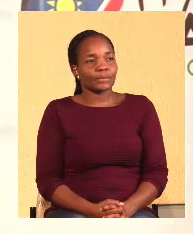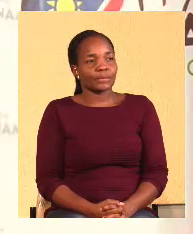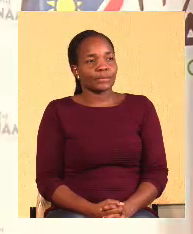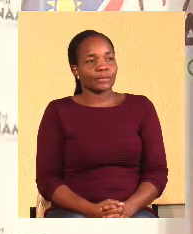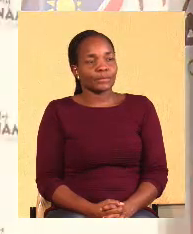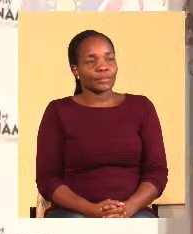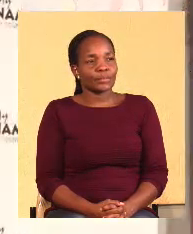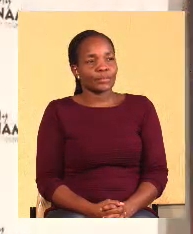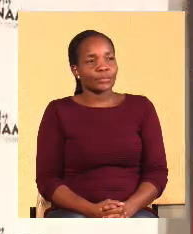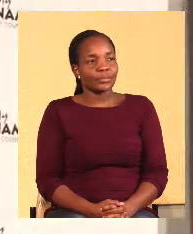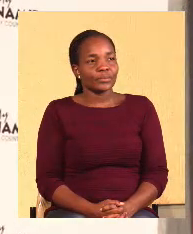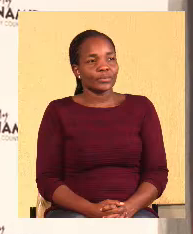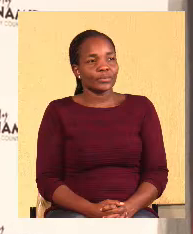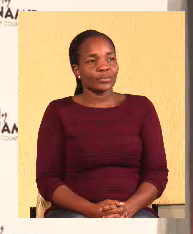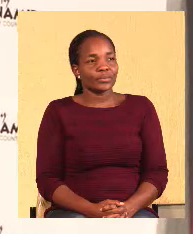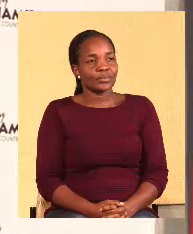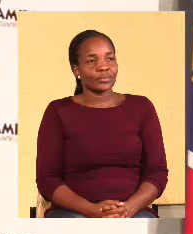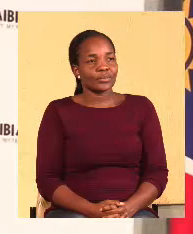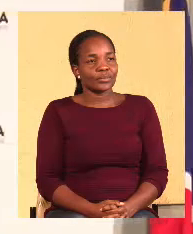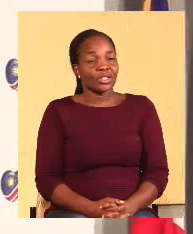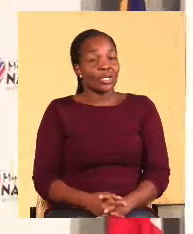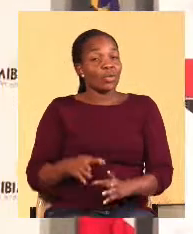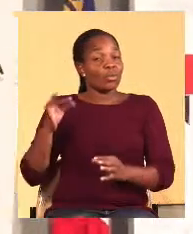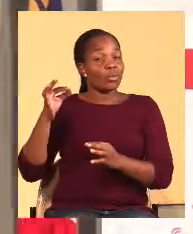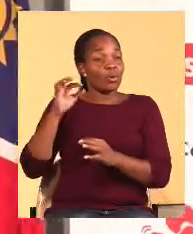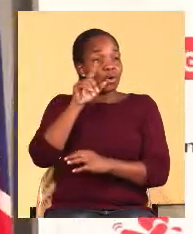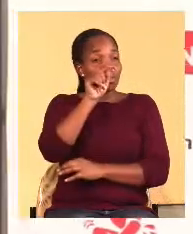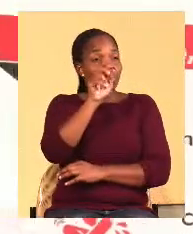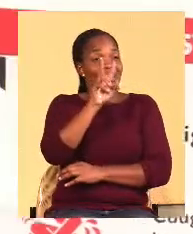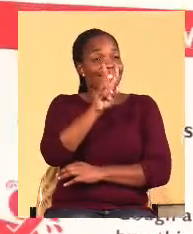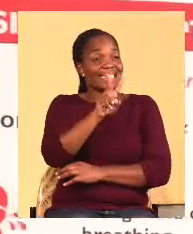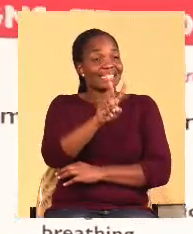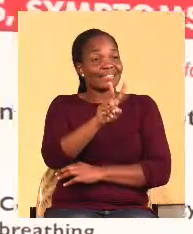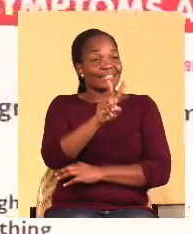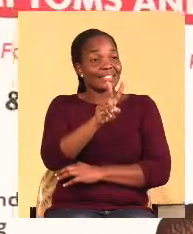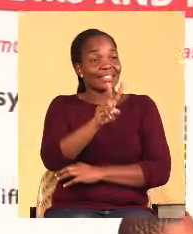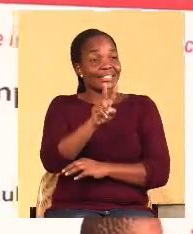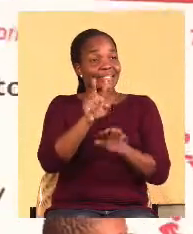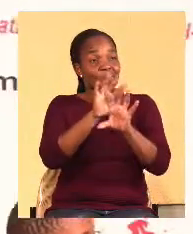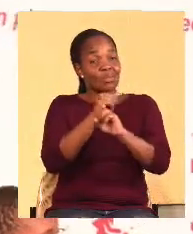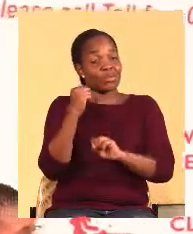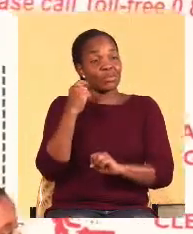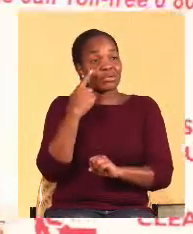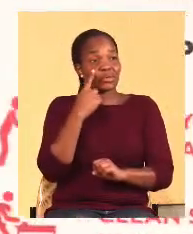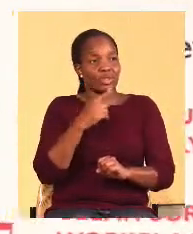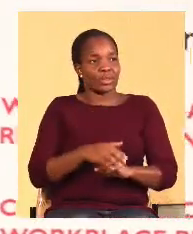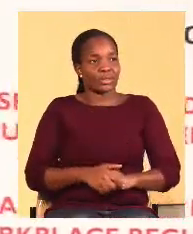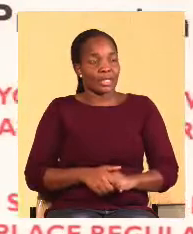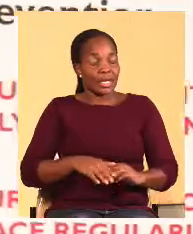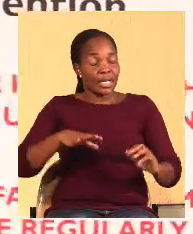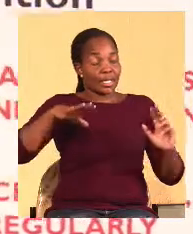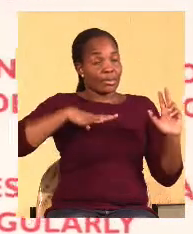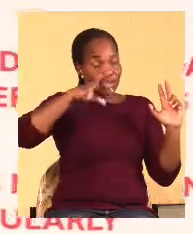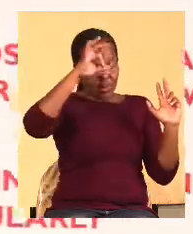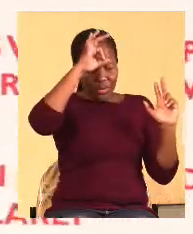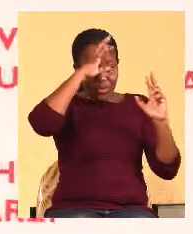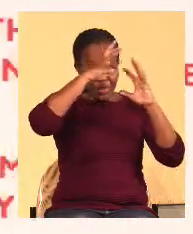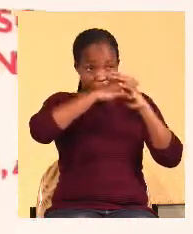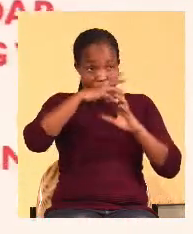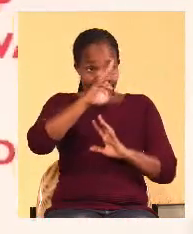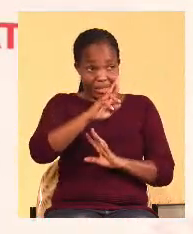night on national television, we've seen Commissioner Shikongo, I think, of the Comas